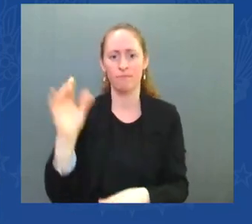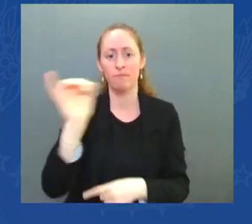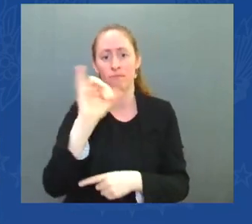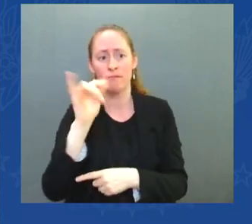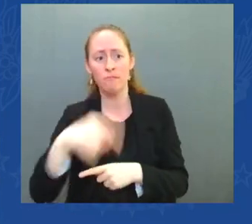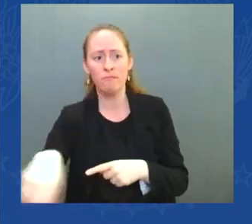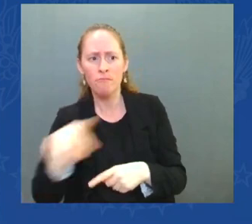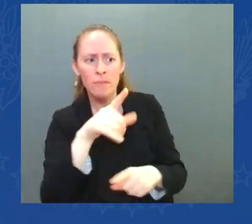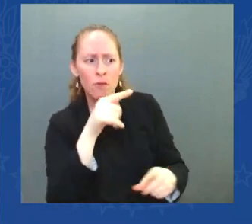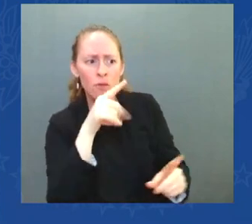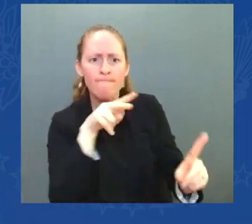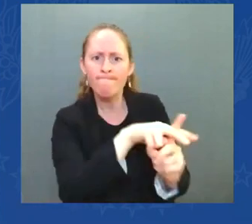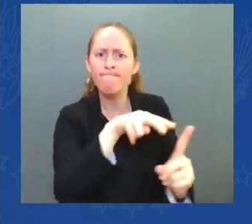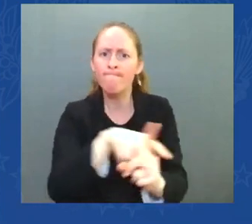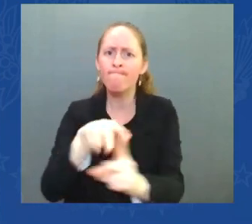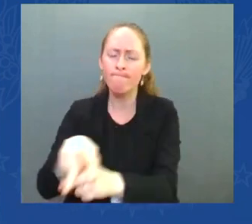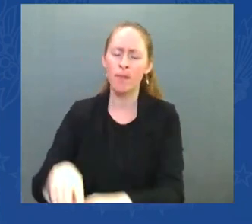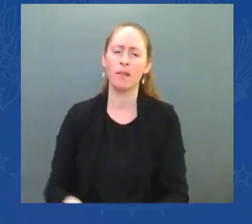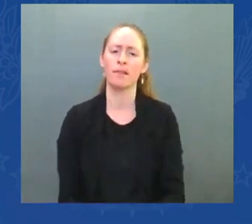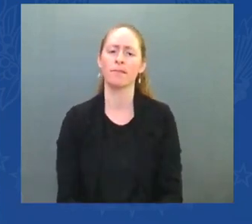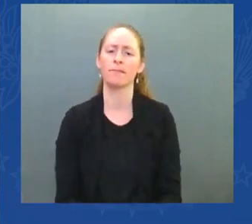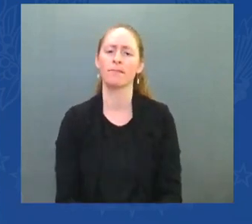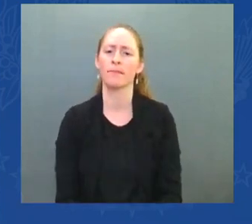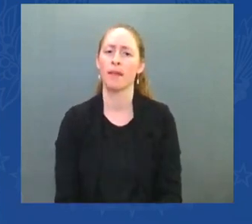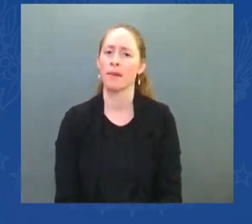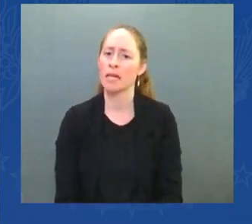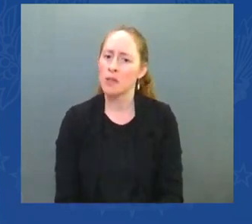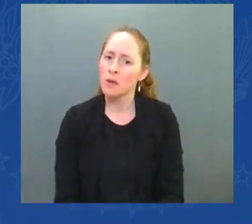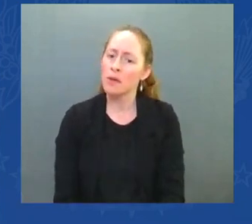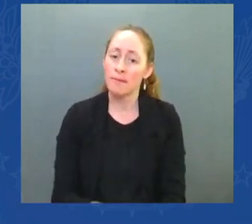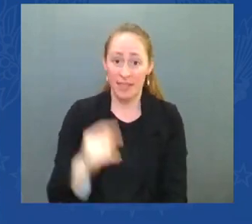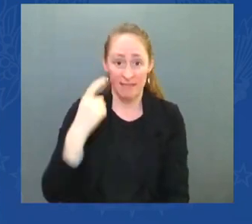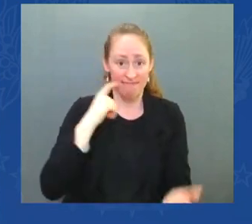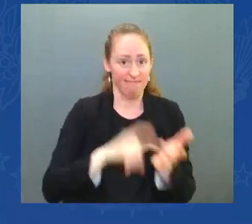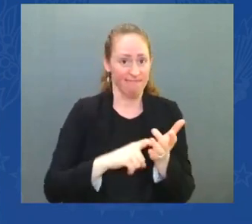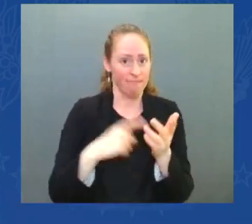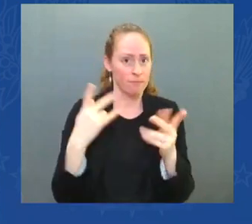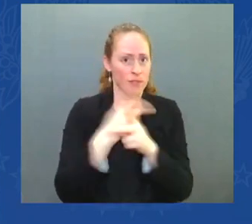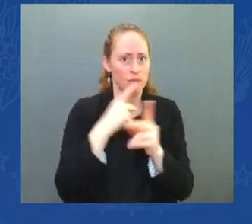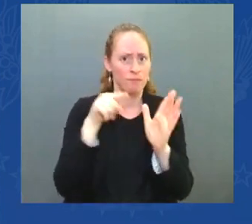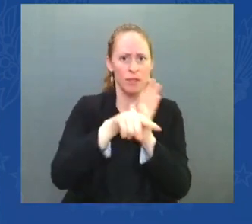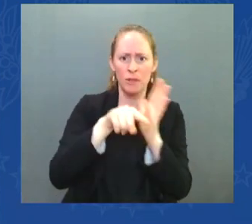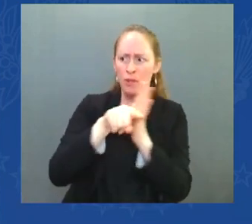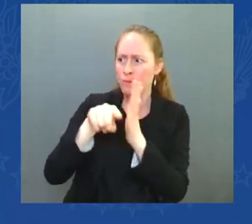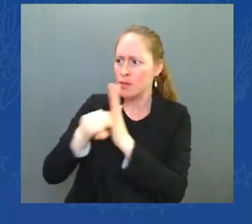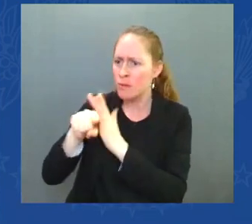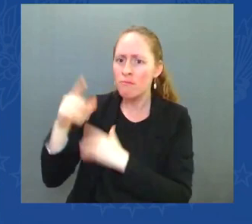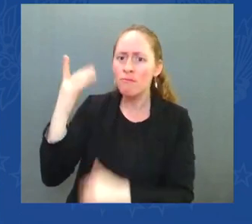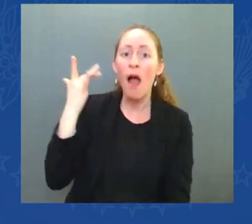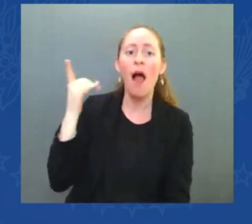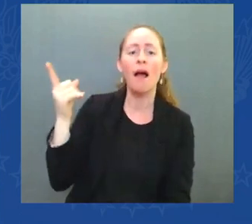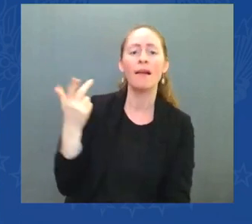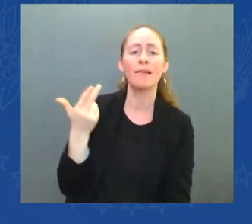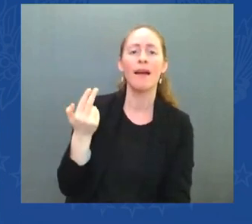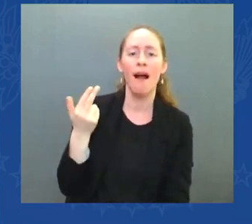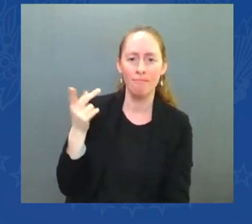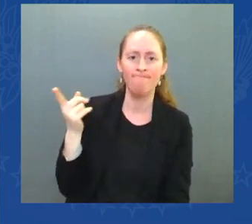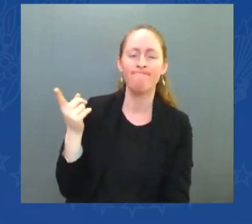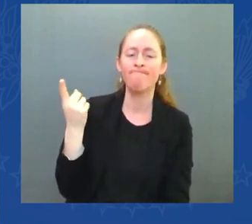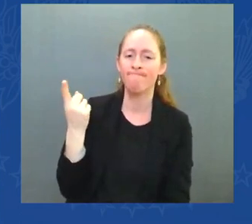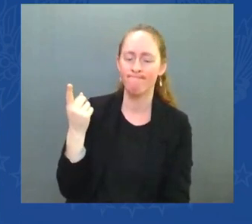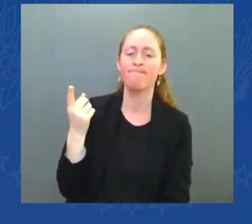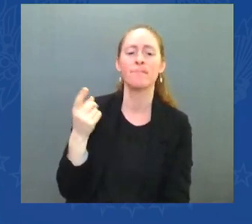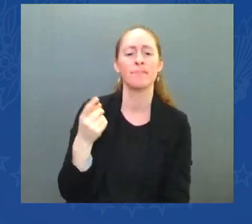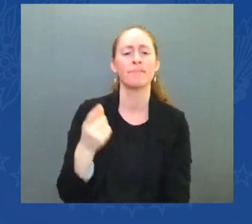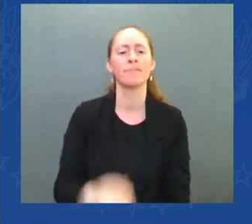guns. Each victim of gun violence is someone's loved one, a neighbor, a